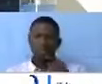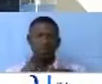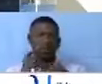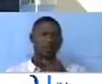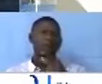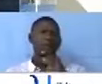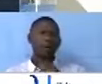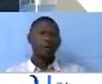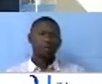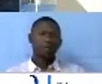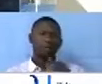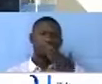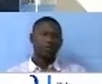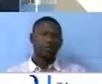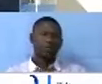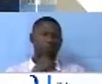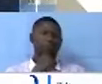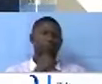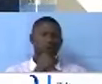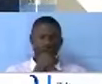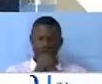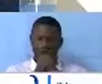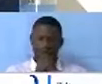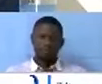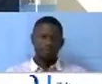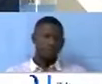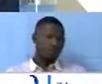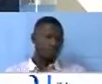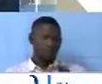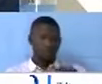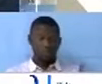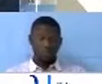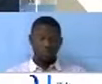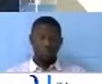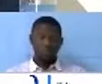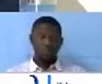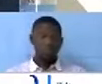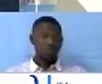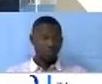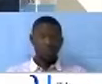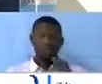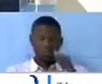bi. These people, they were tortured also.